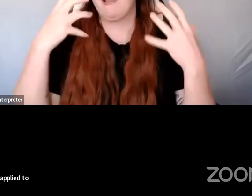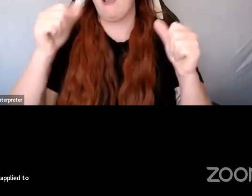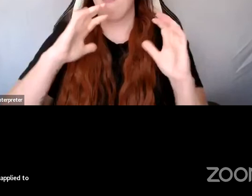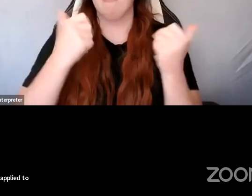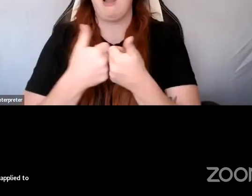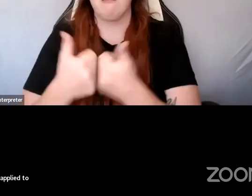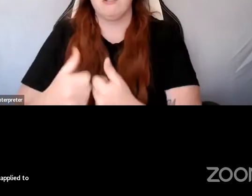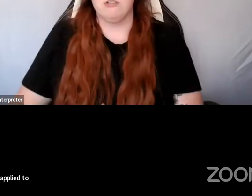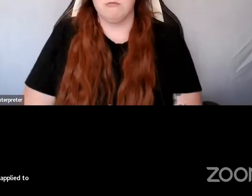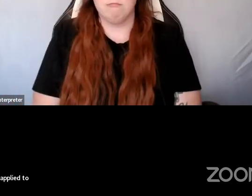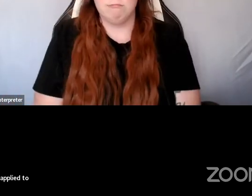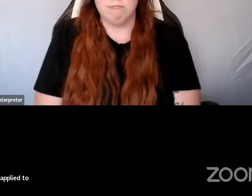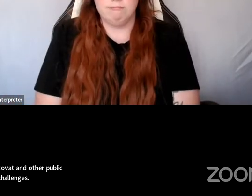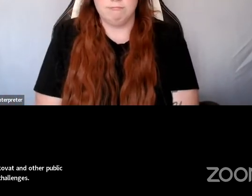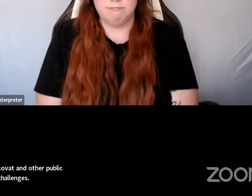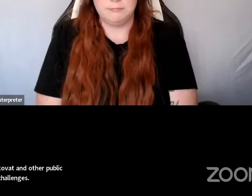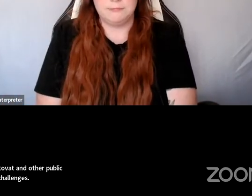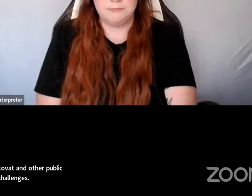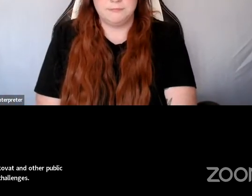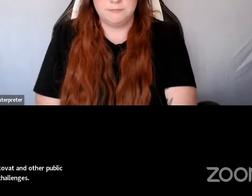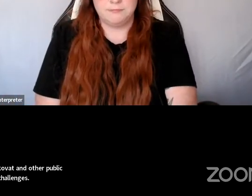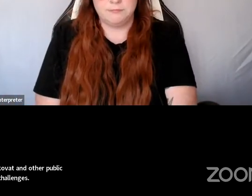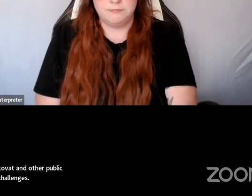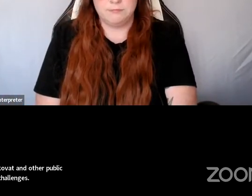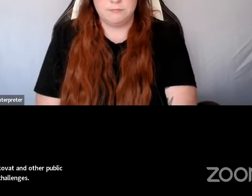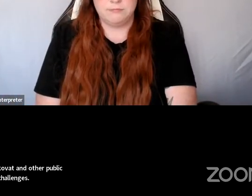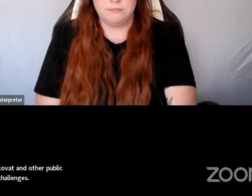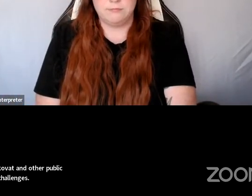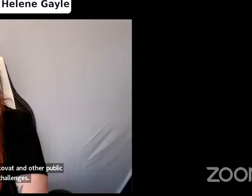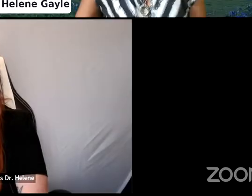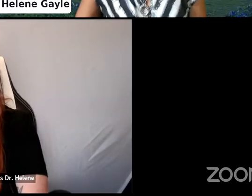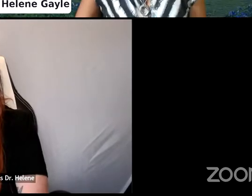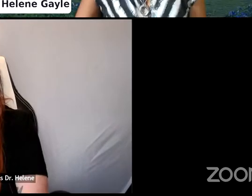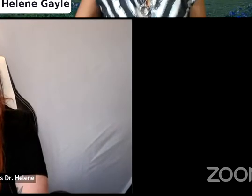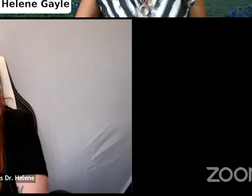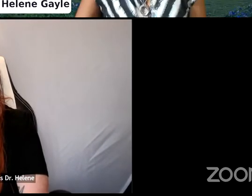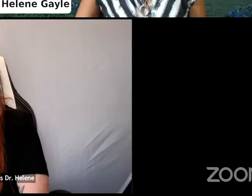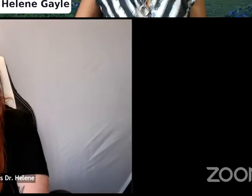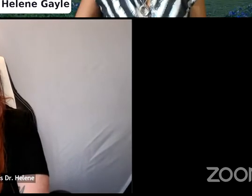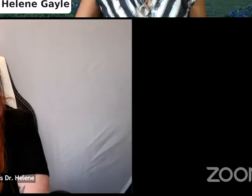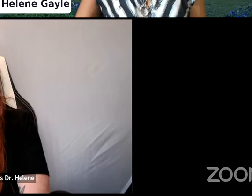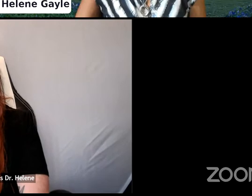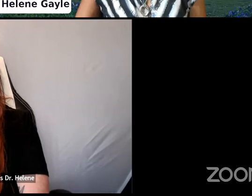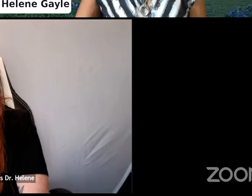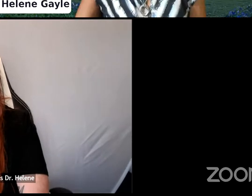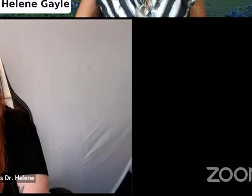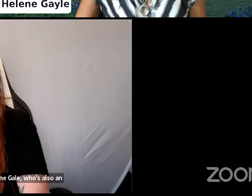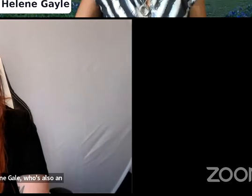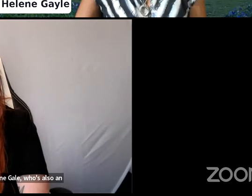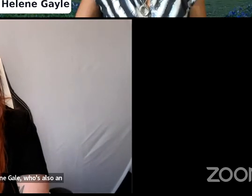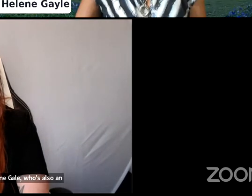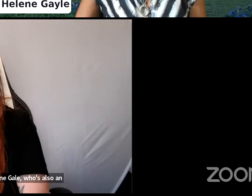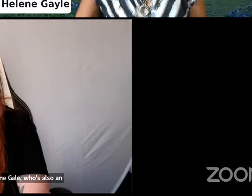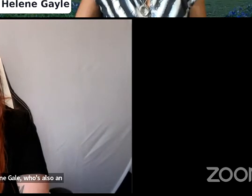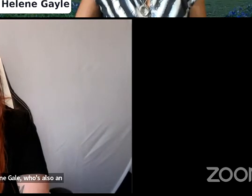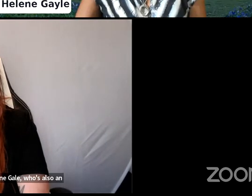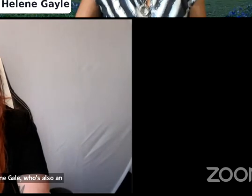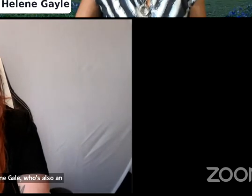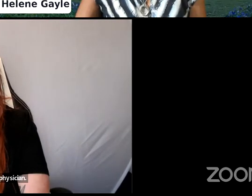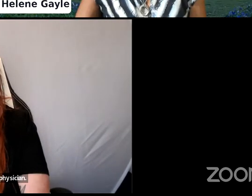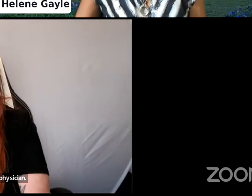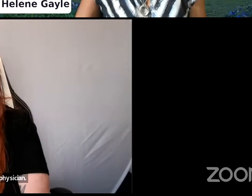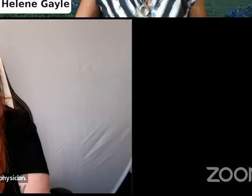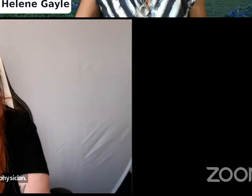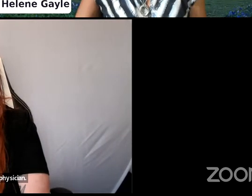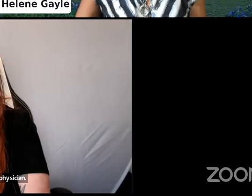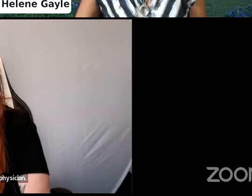challenges also joining us today is Dr Helene Gale who's also an epidemiologist and physician she's the president